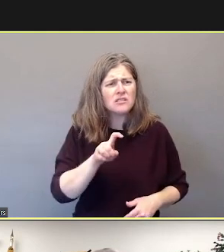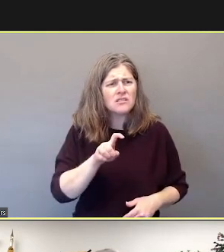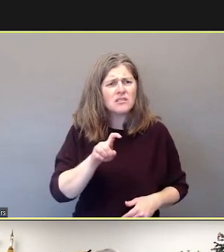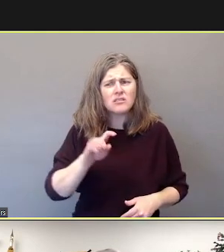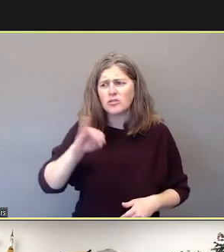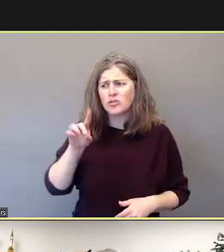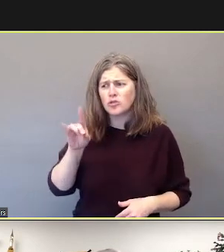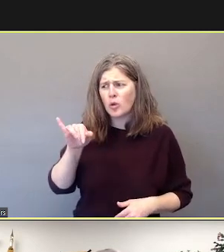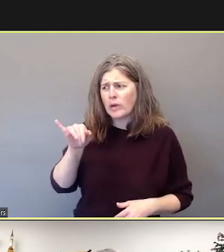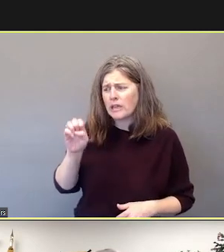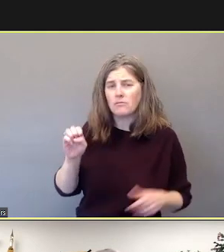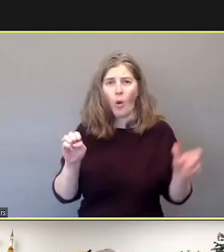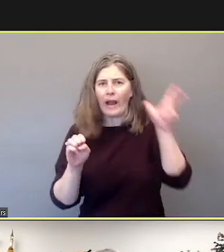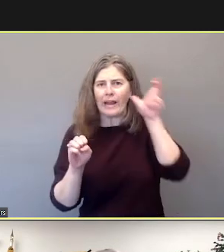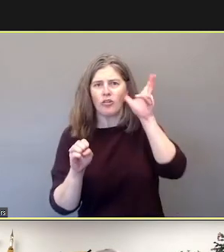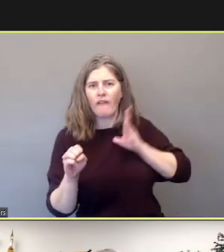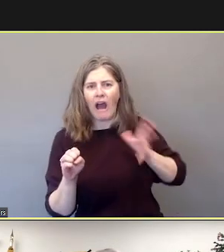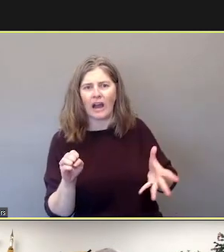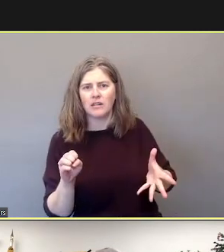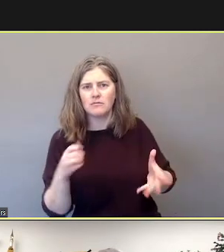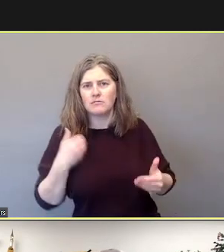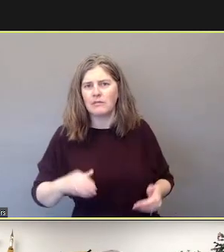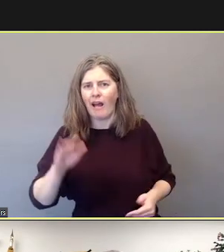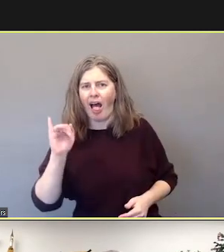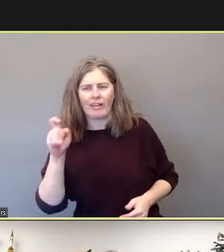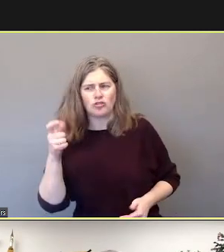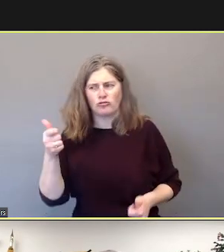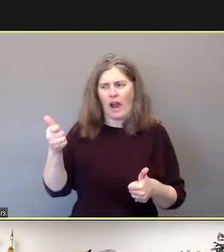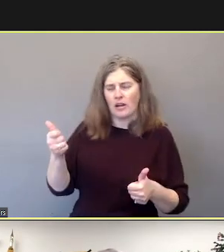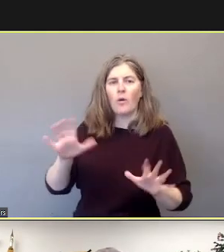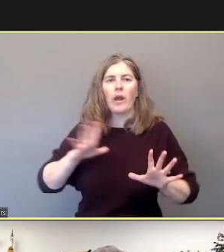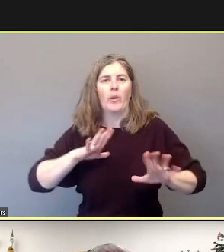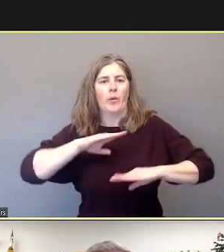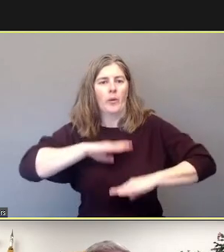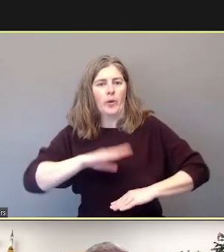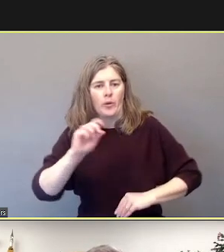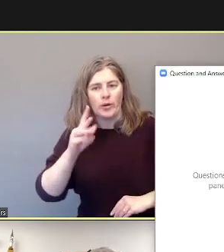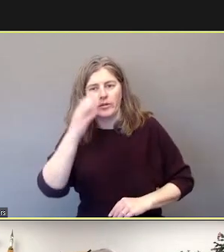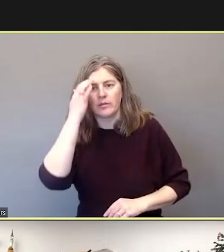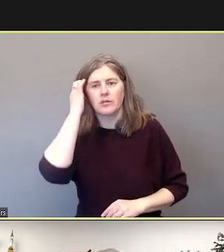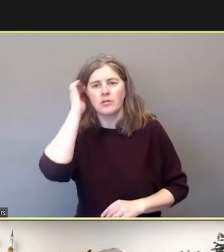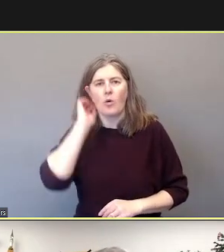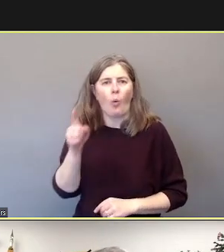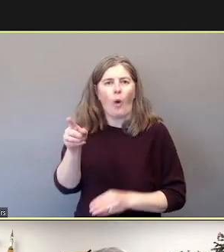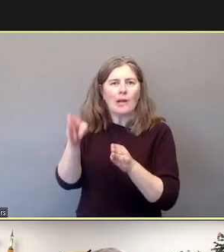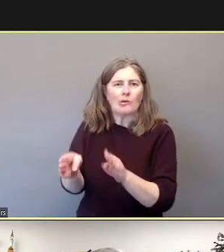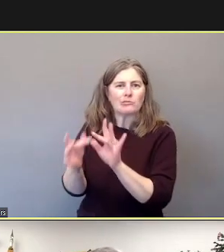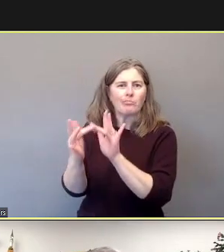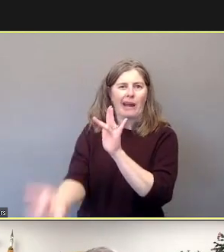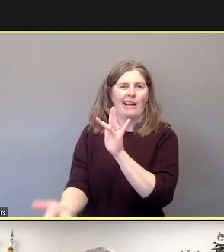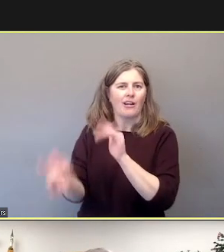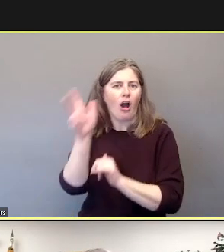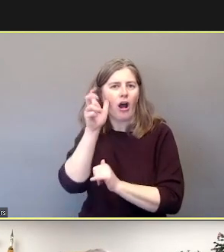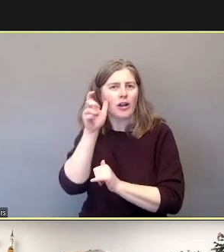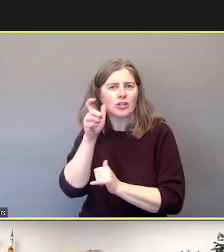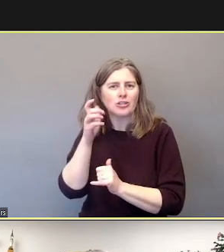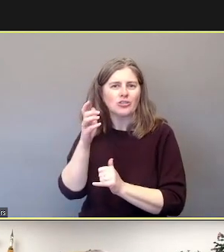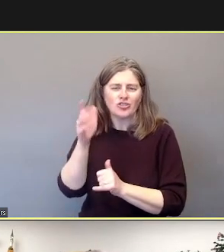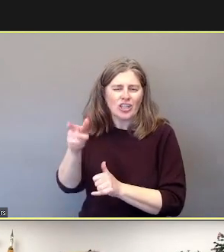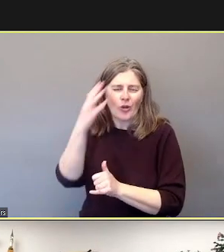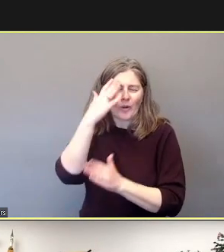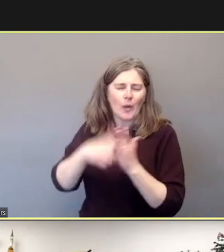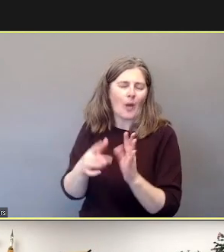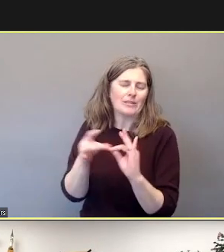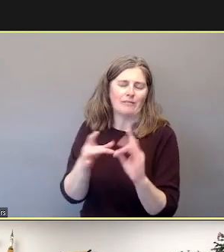Jody? I can hear you, David. This is Alex. Okay. All right, good. Yeah. So just one person has lost audio and she knows what I'm going to say. So that's